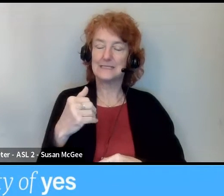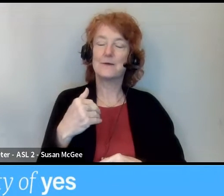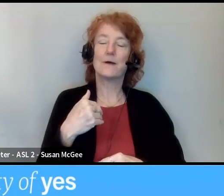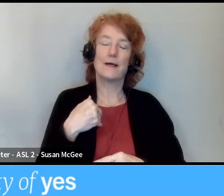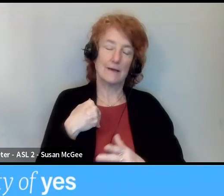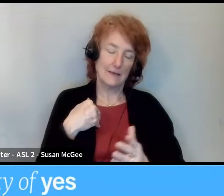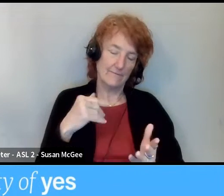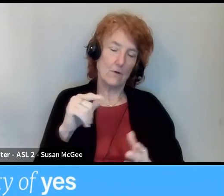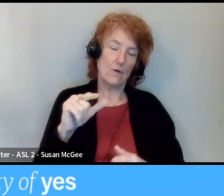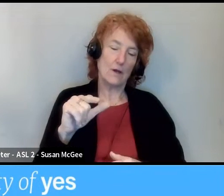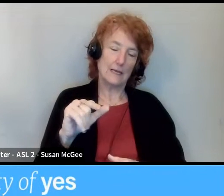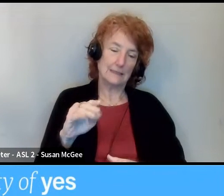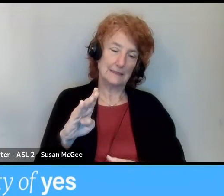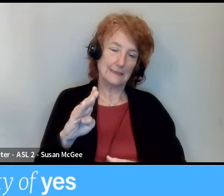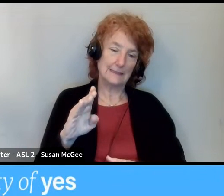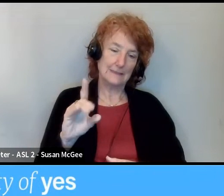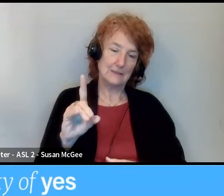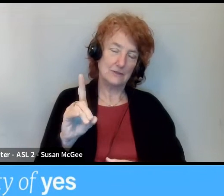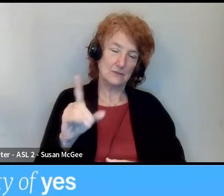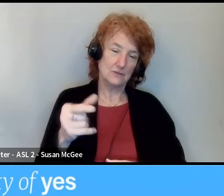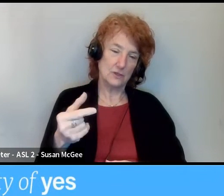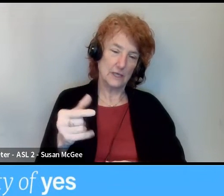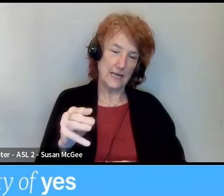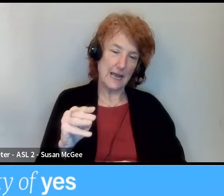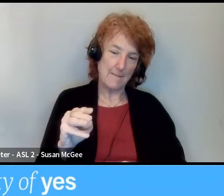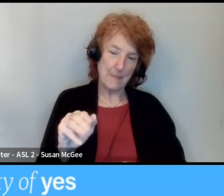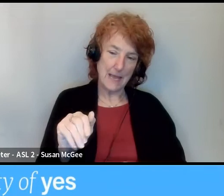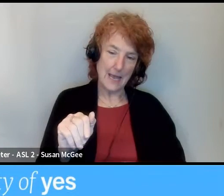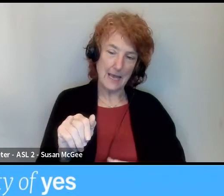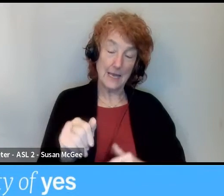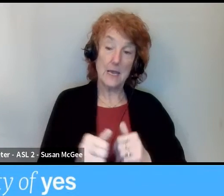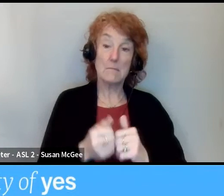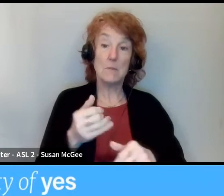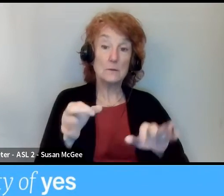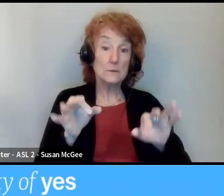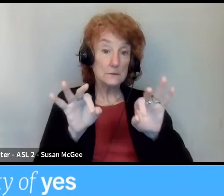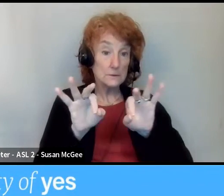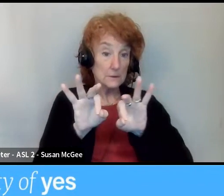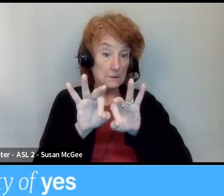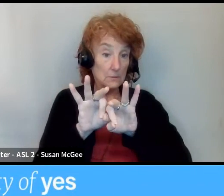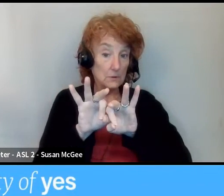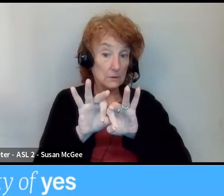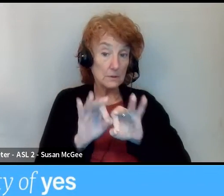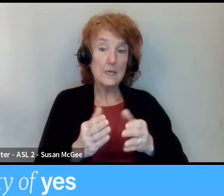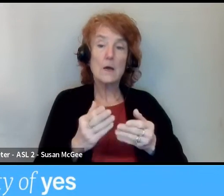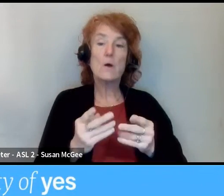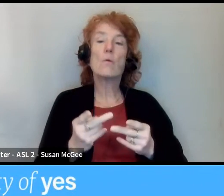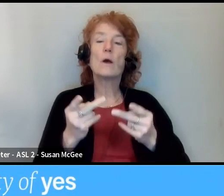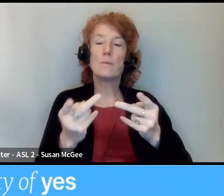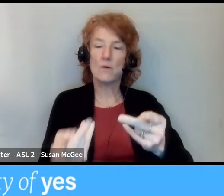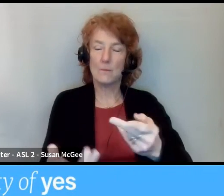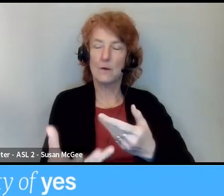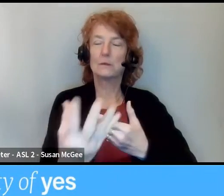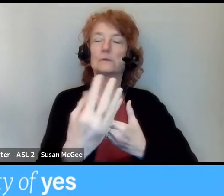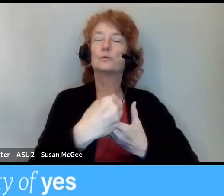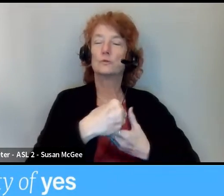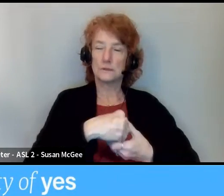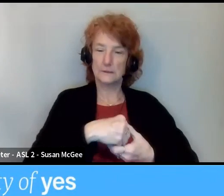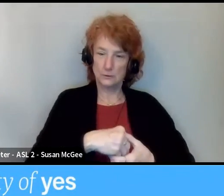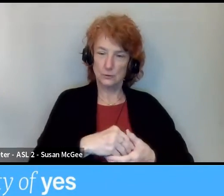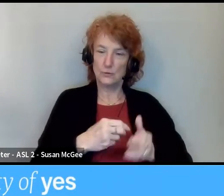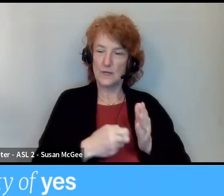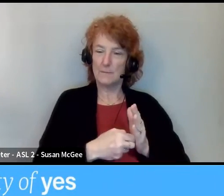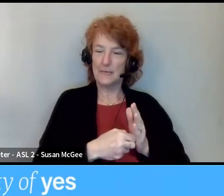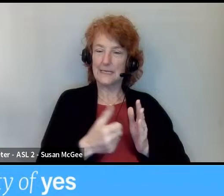LDGMA, most significantly is we propose to include them within the elimination of parking mandates for